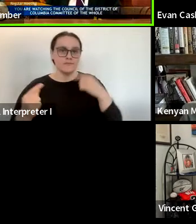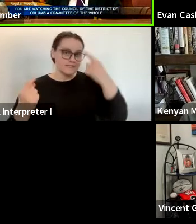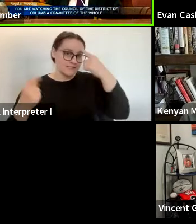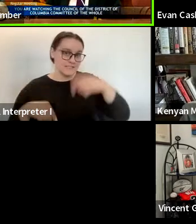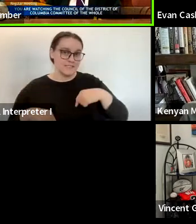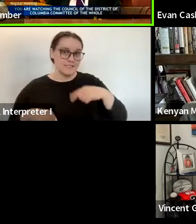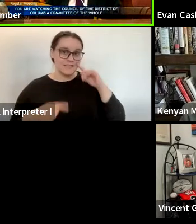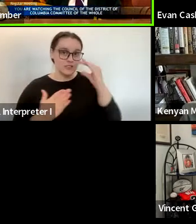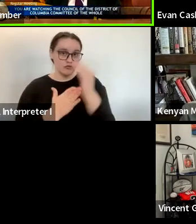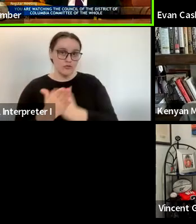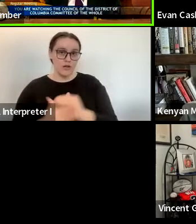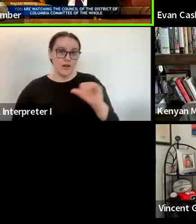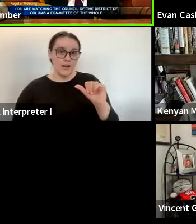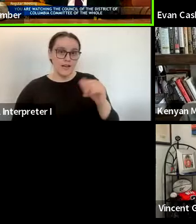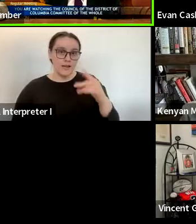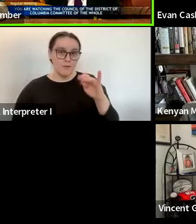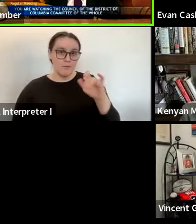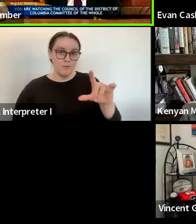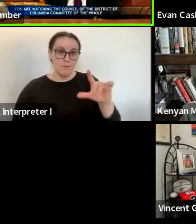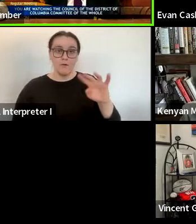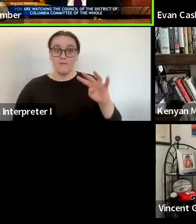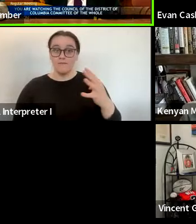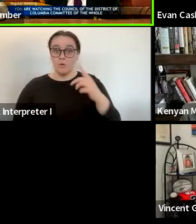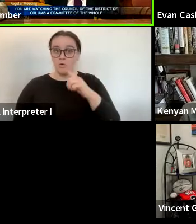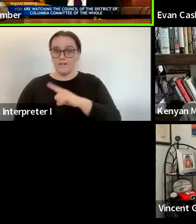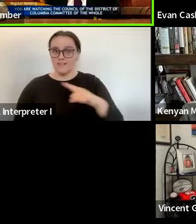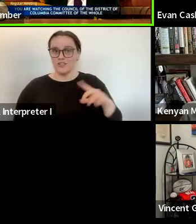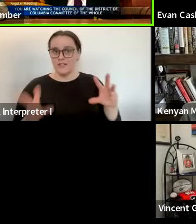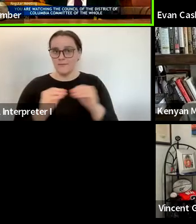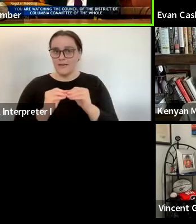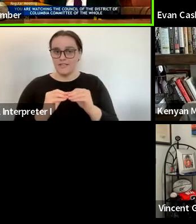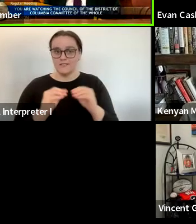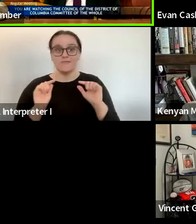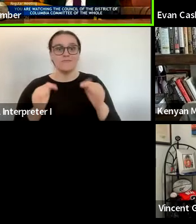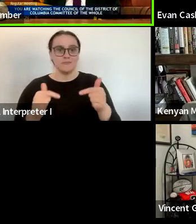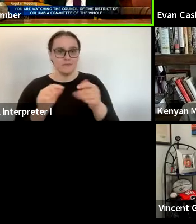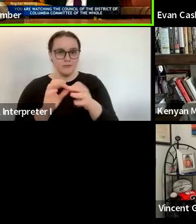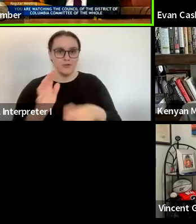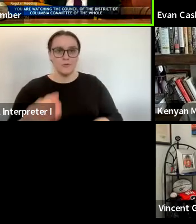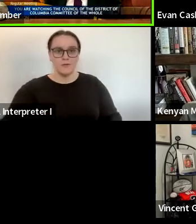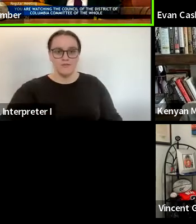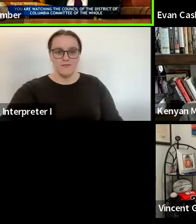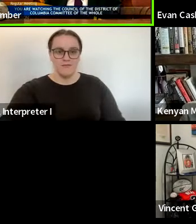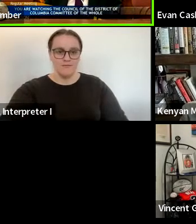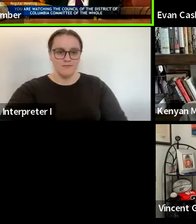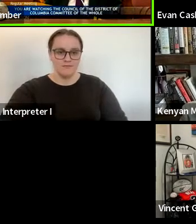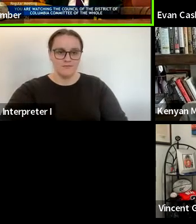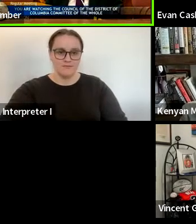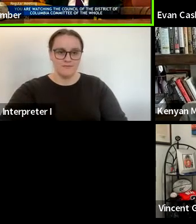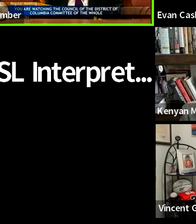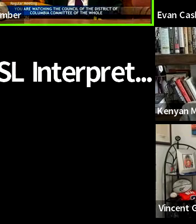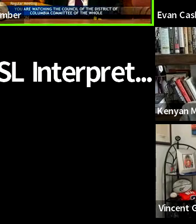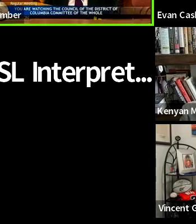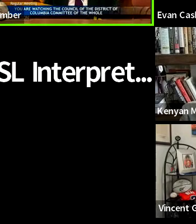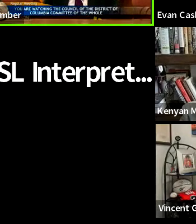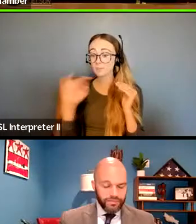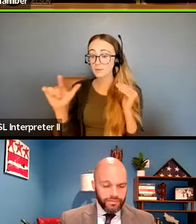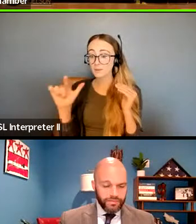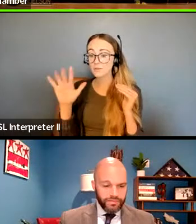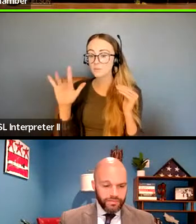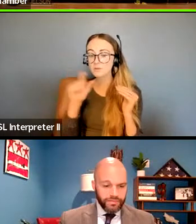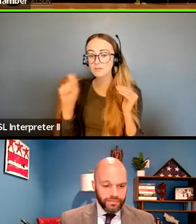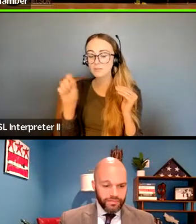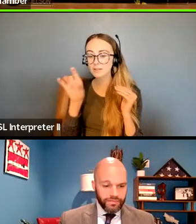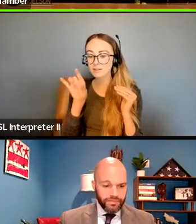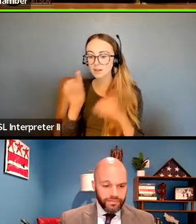the April 4th legislative meeting. The next item for markup is Bill 25-81,